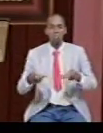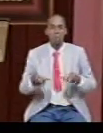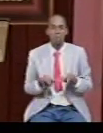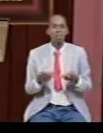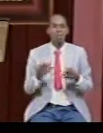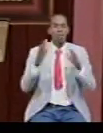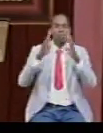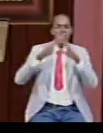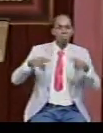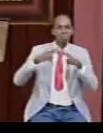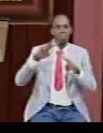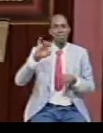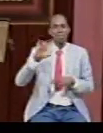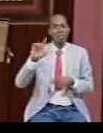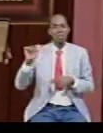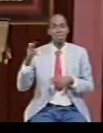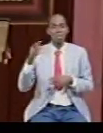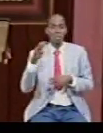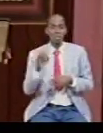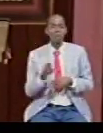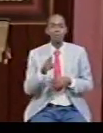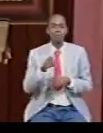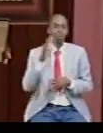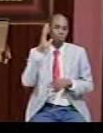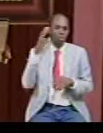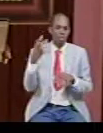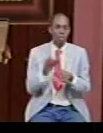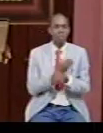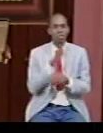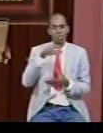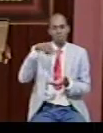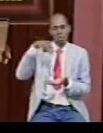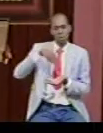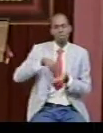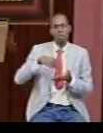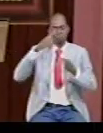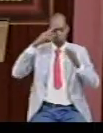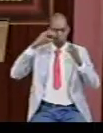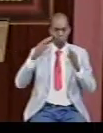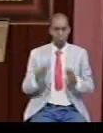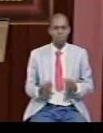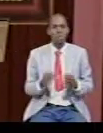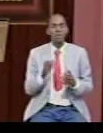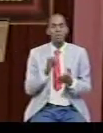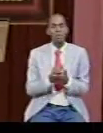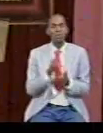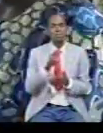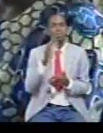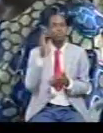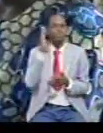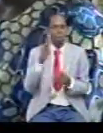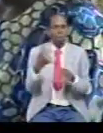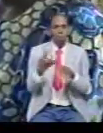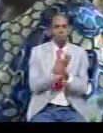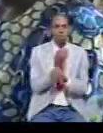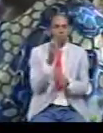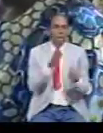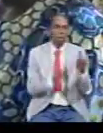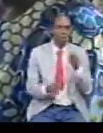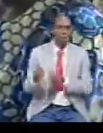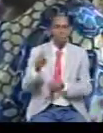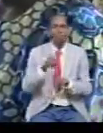go, we're going to take a stand that we're going to win our people. We're going